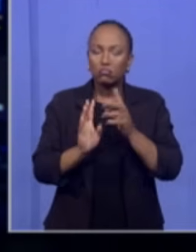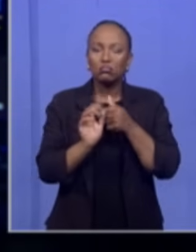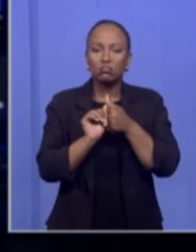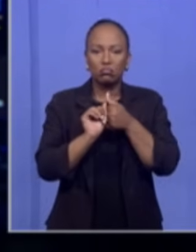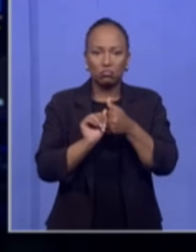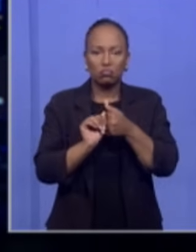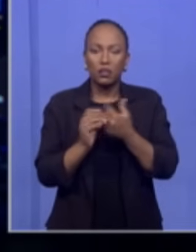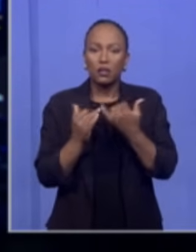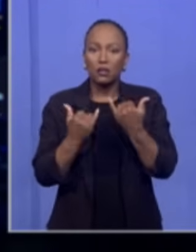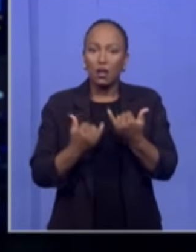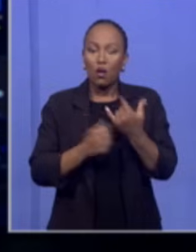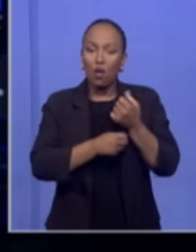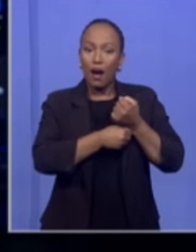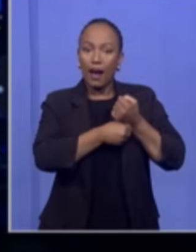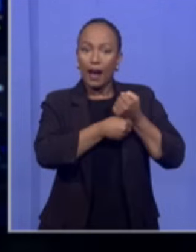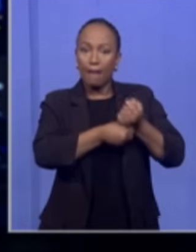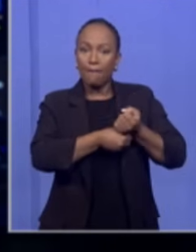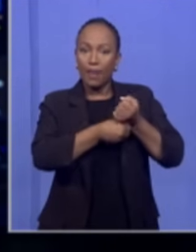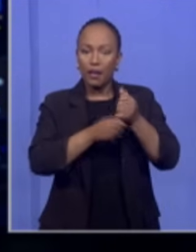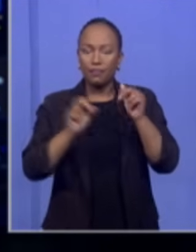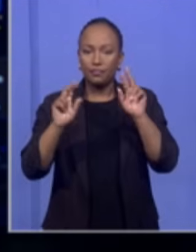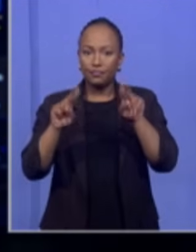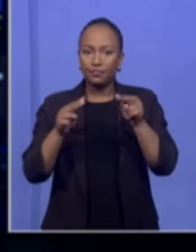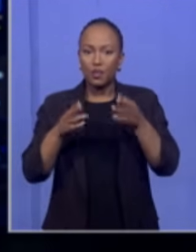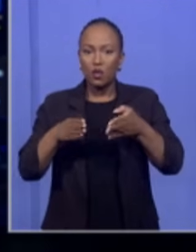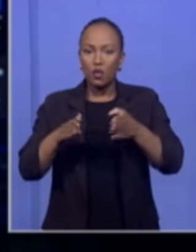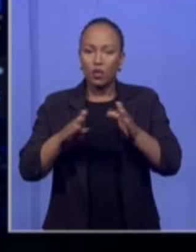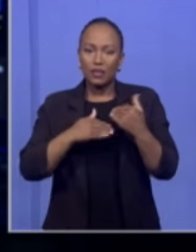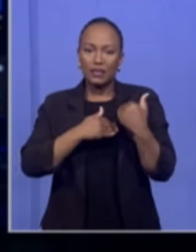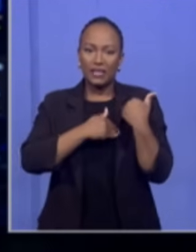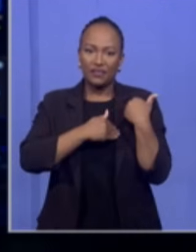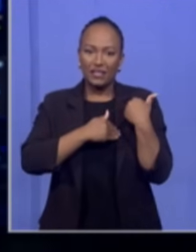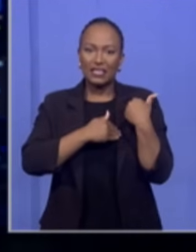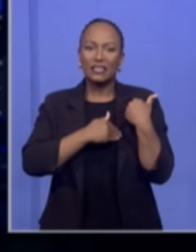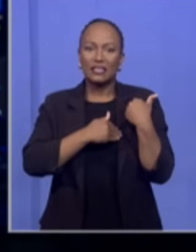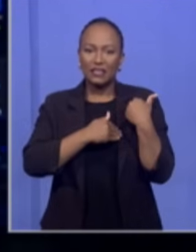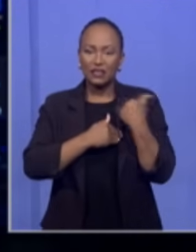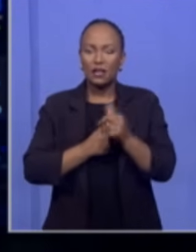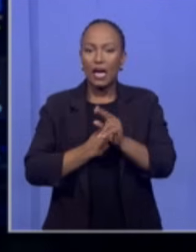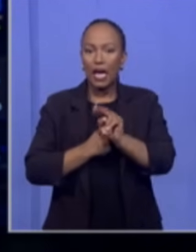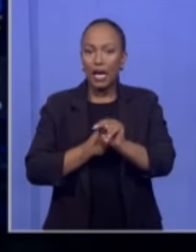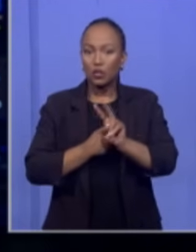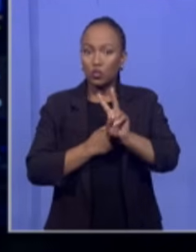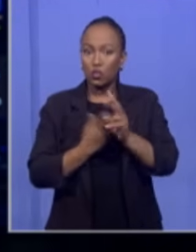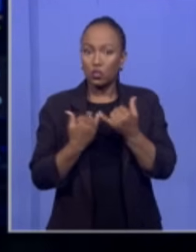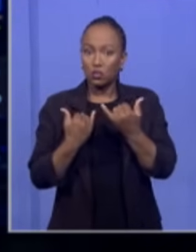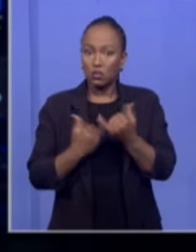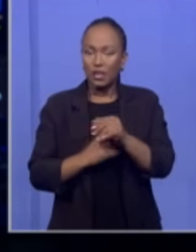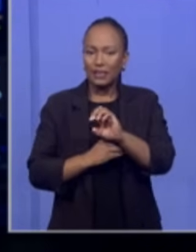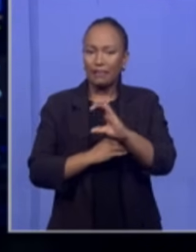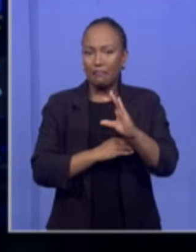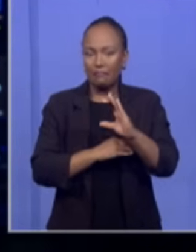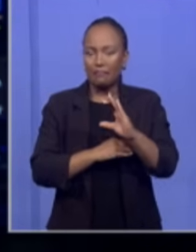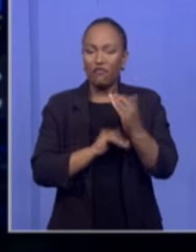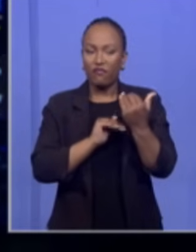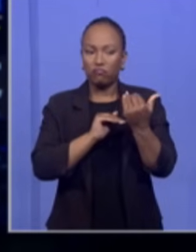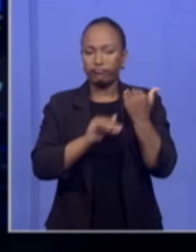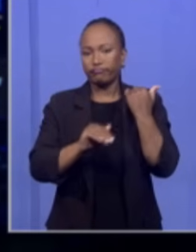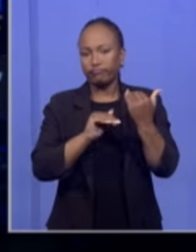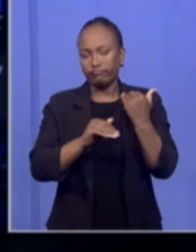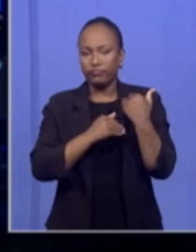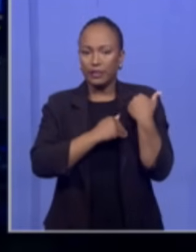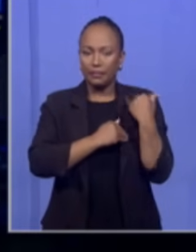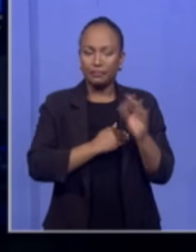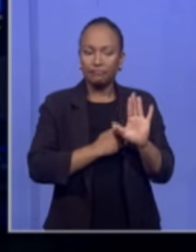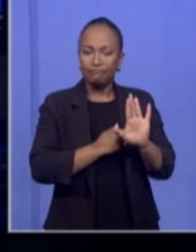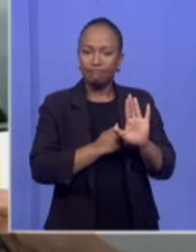seno kwa letsholong la National Road Safety Operations le le neng le tshwaretswe kwa tseleng ya N2 kwa Eastern Cape.